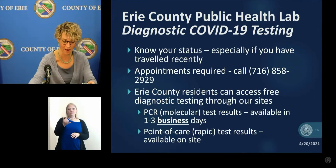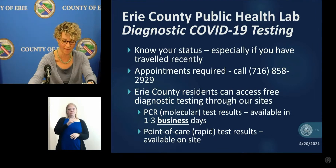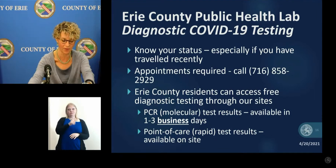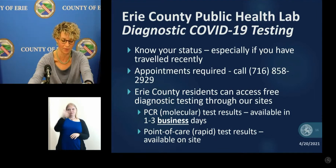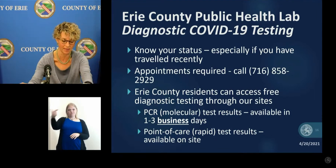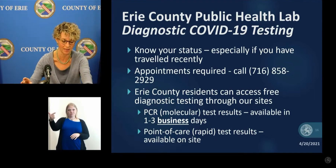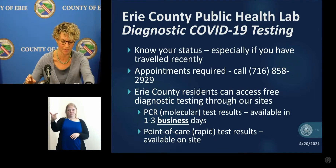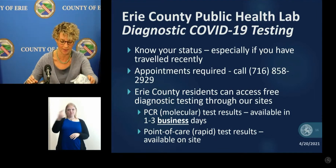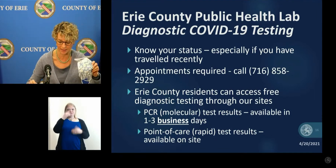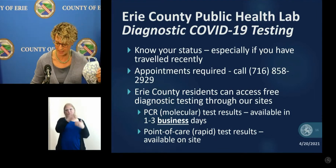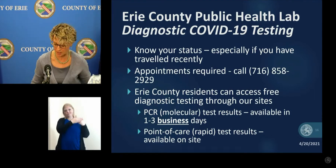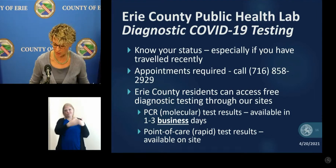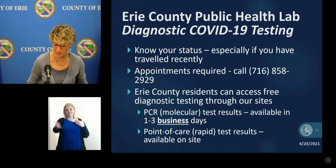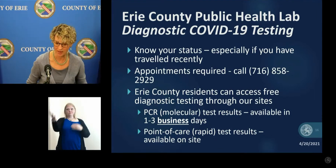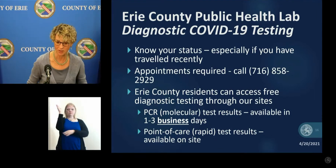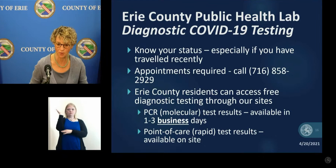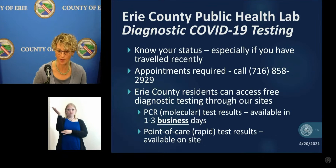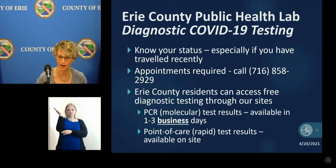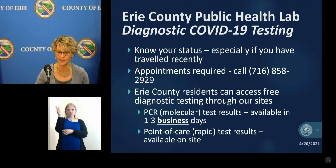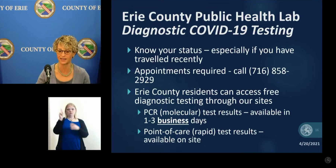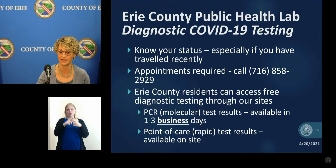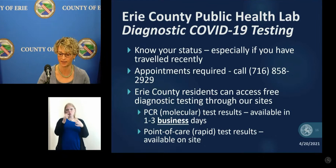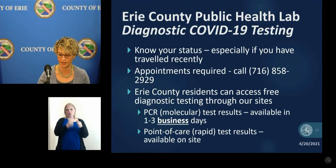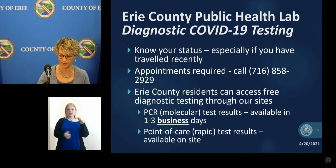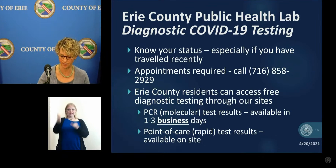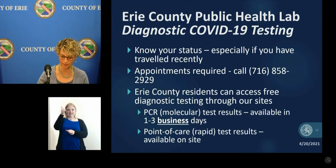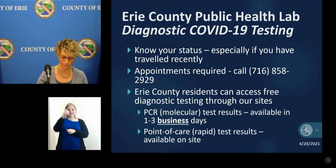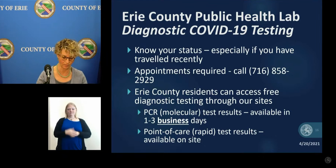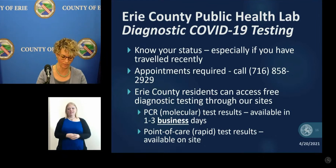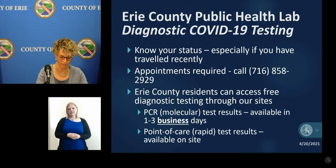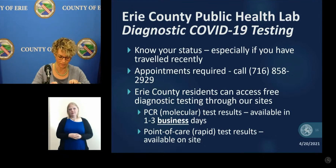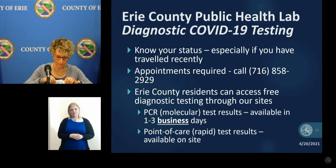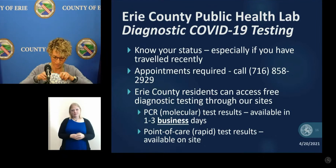over for the rest of the presentation to our county executive.